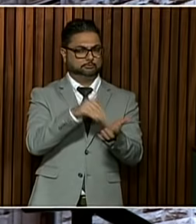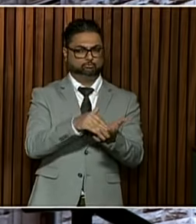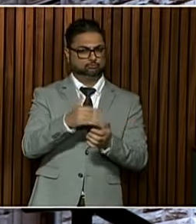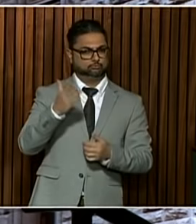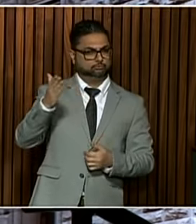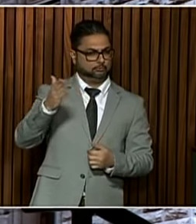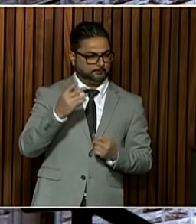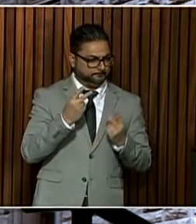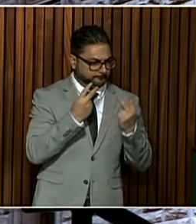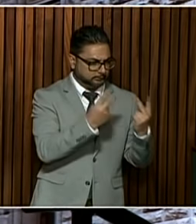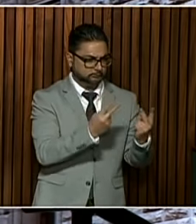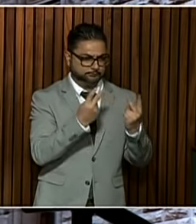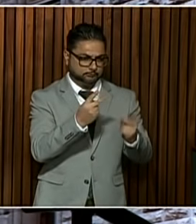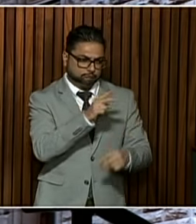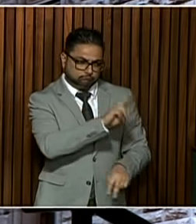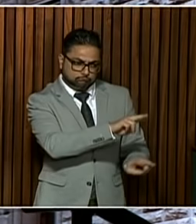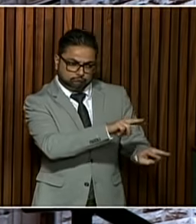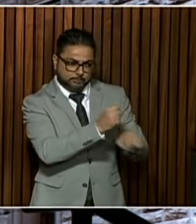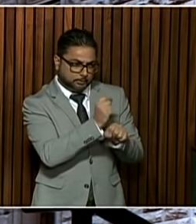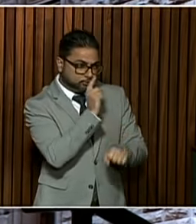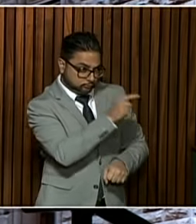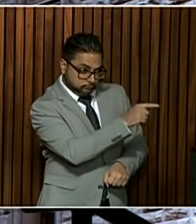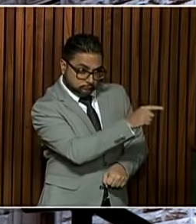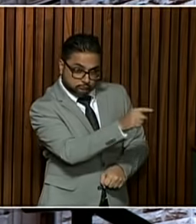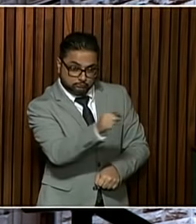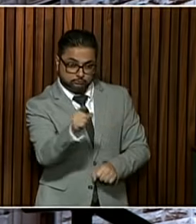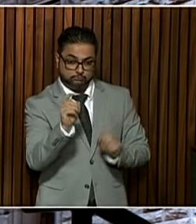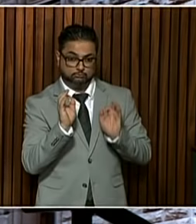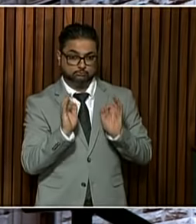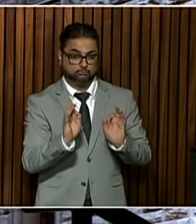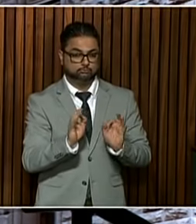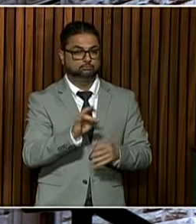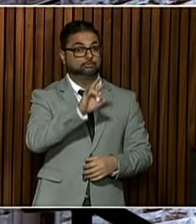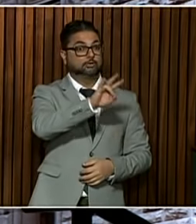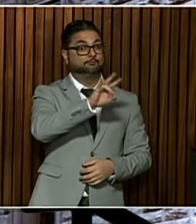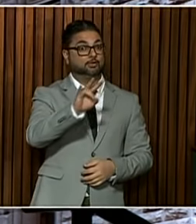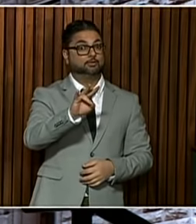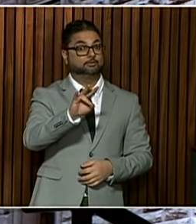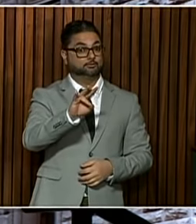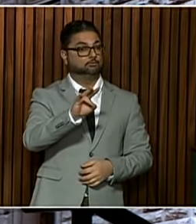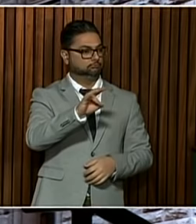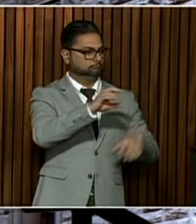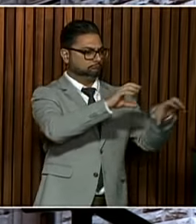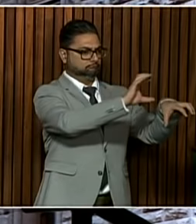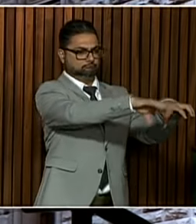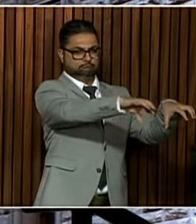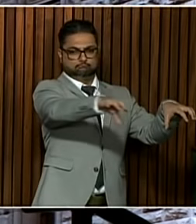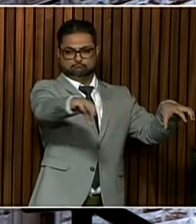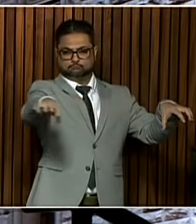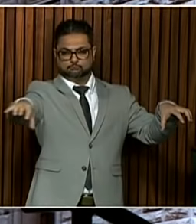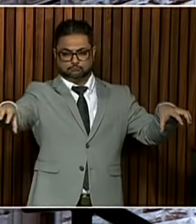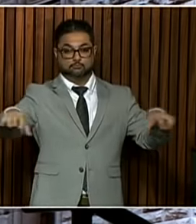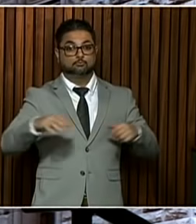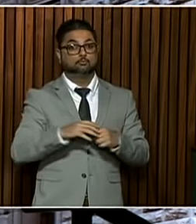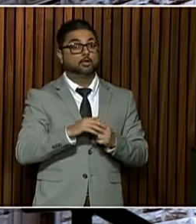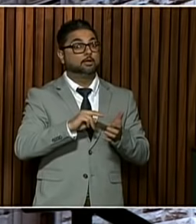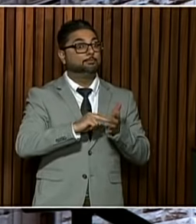have almost 77 sites up and running. So our emergency visits have been dropping. So that gives them